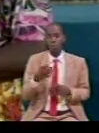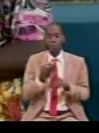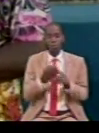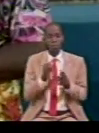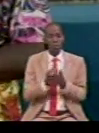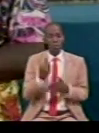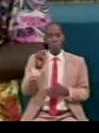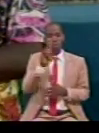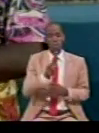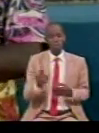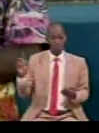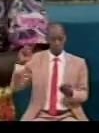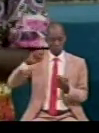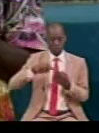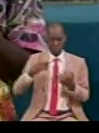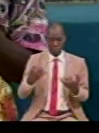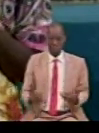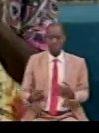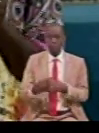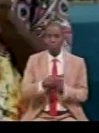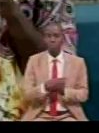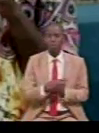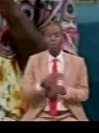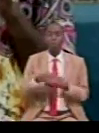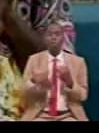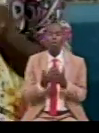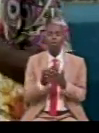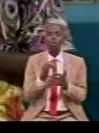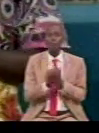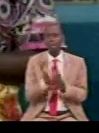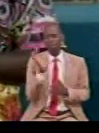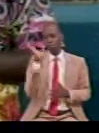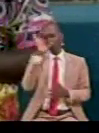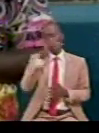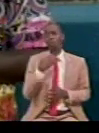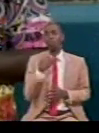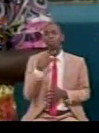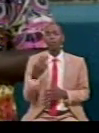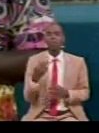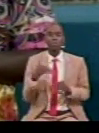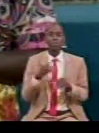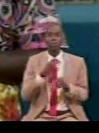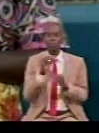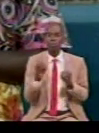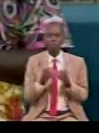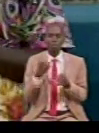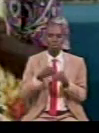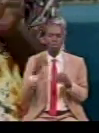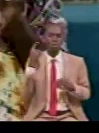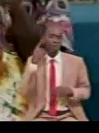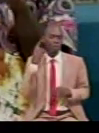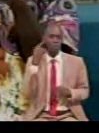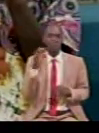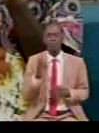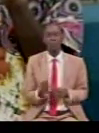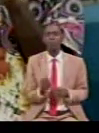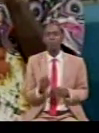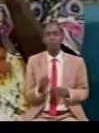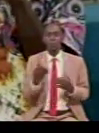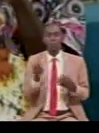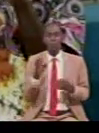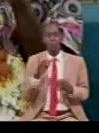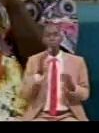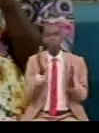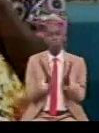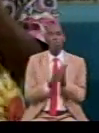up to this time, those voices are no longer with me. So I praise God